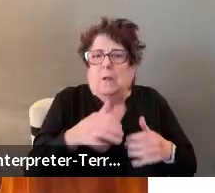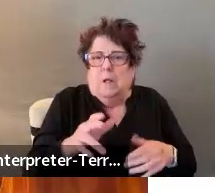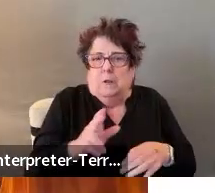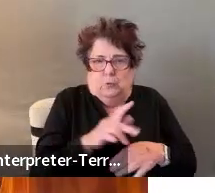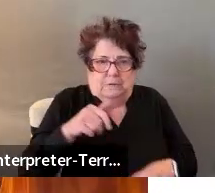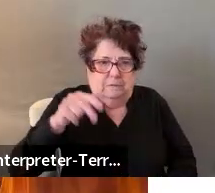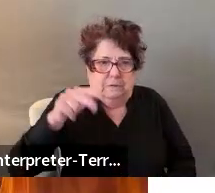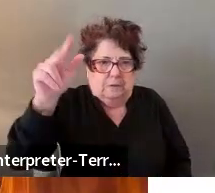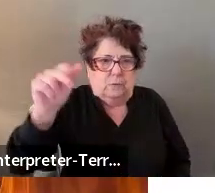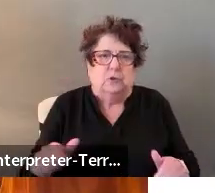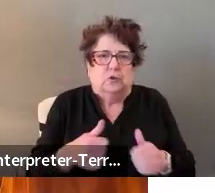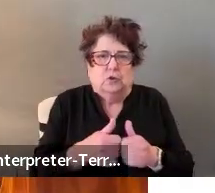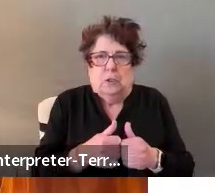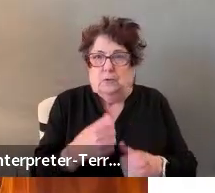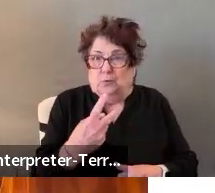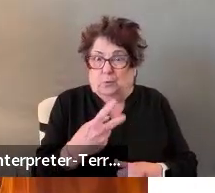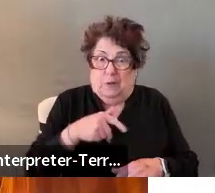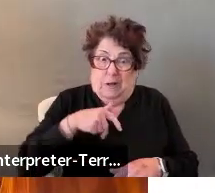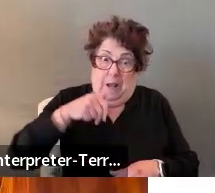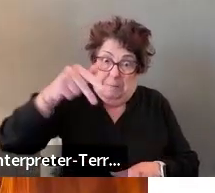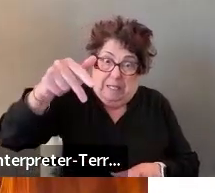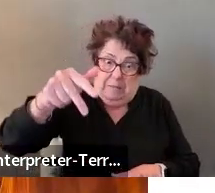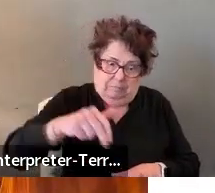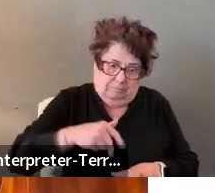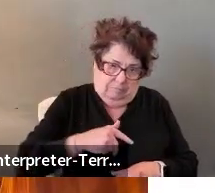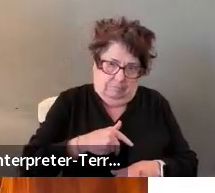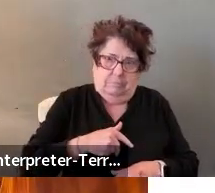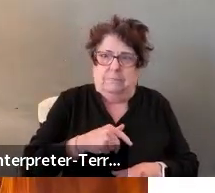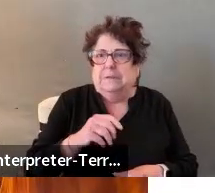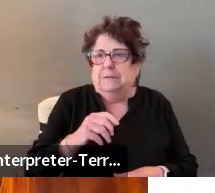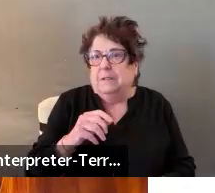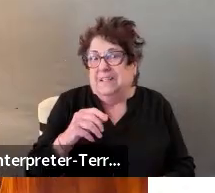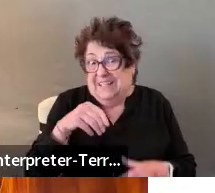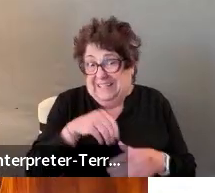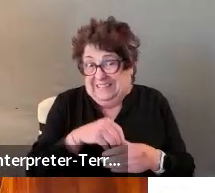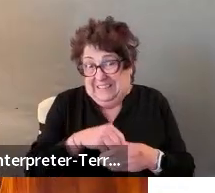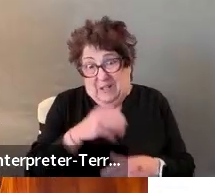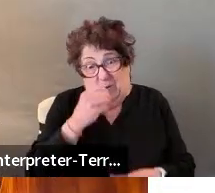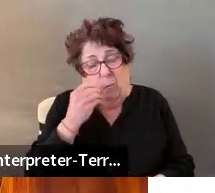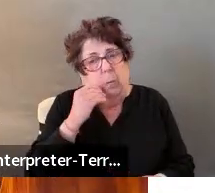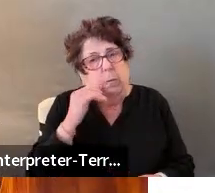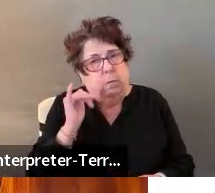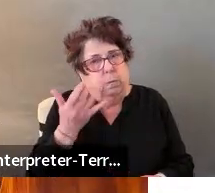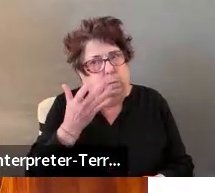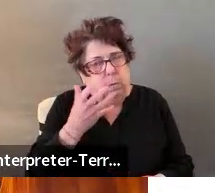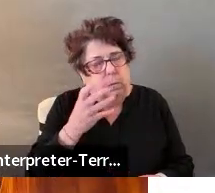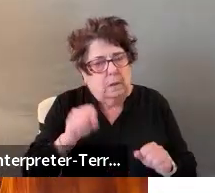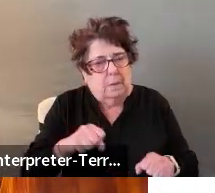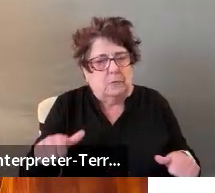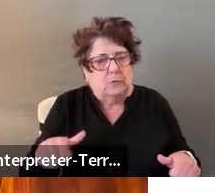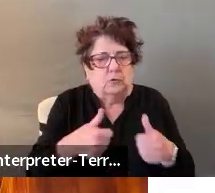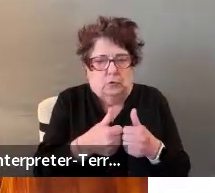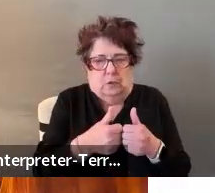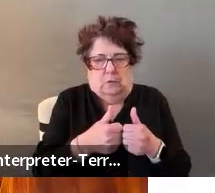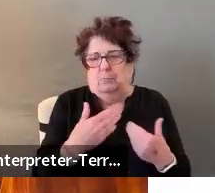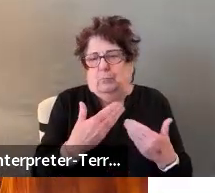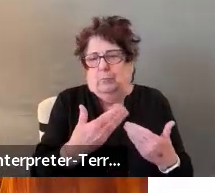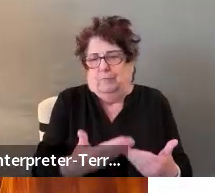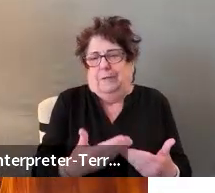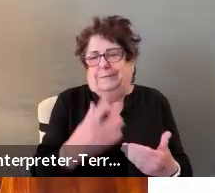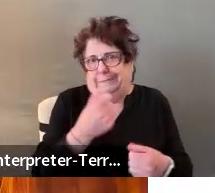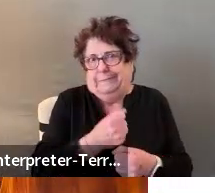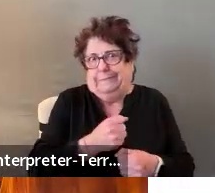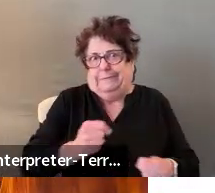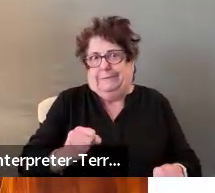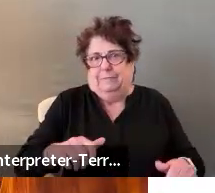Challenge 2, getting up and down the stairs. Stairs inside the home can be a challenge and present safety concerns. They can be challenging